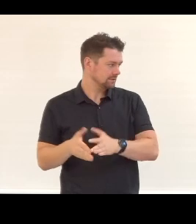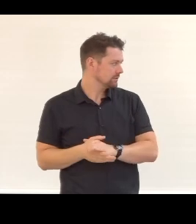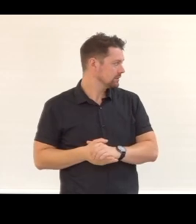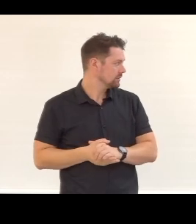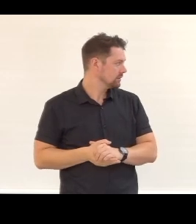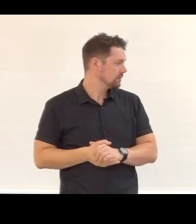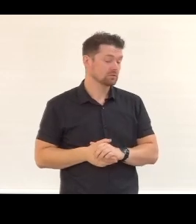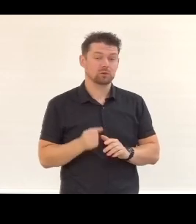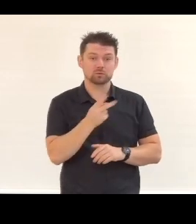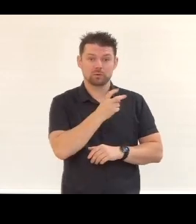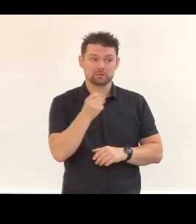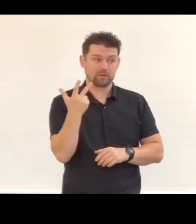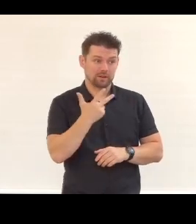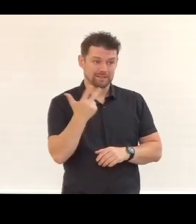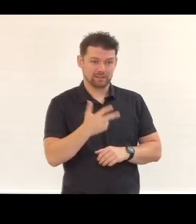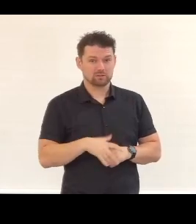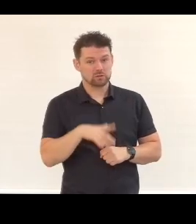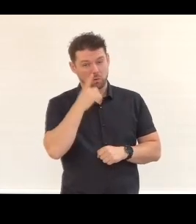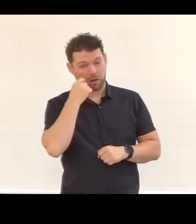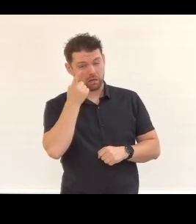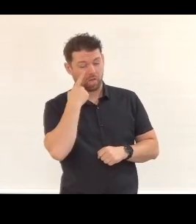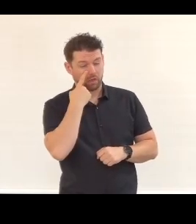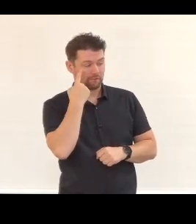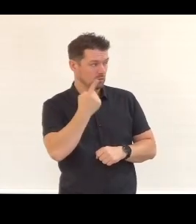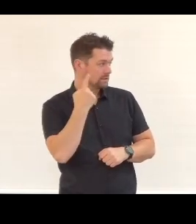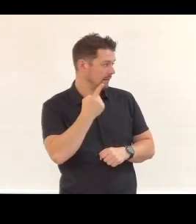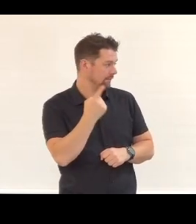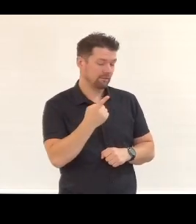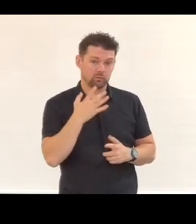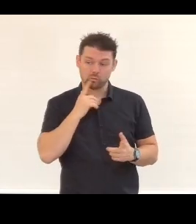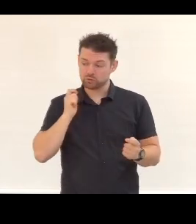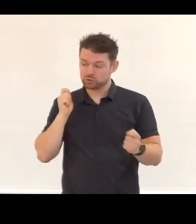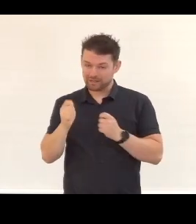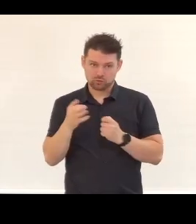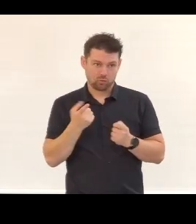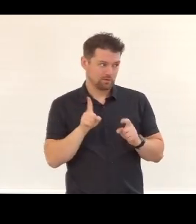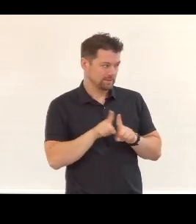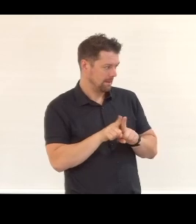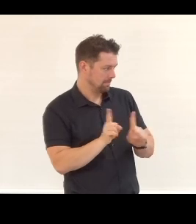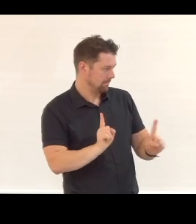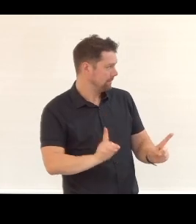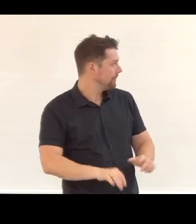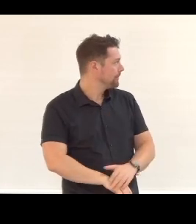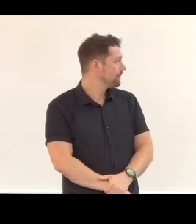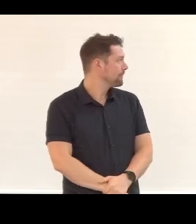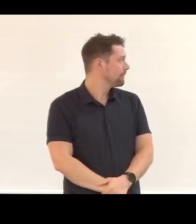in 2013. So feel free to check for yourself what has changed and what is still the same.